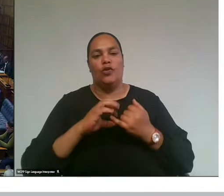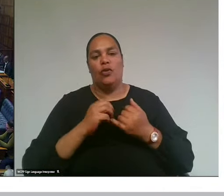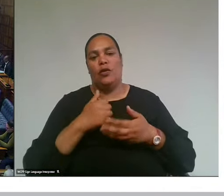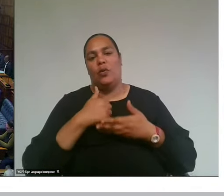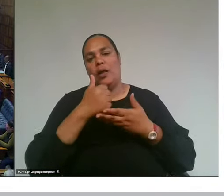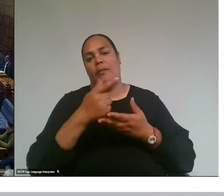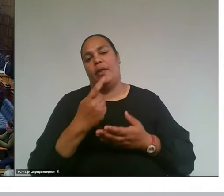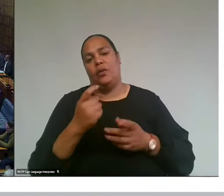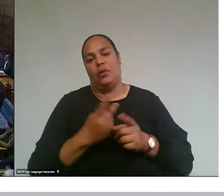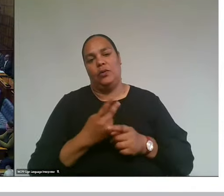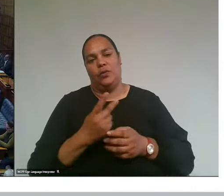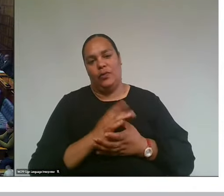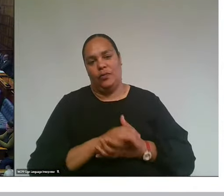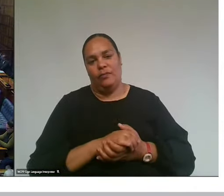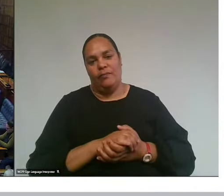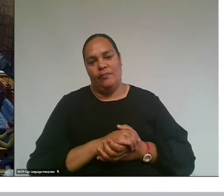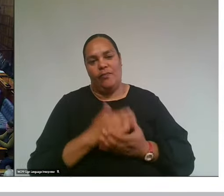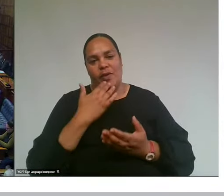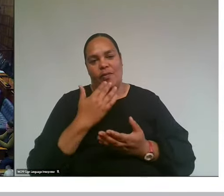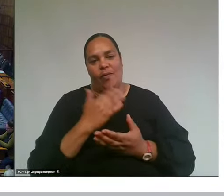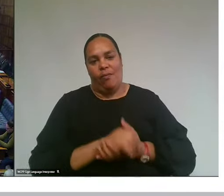them on that one